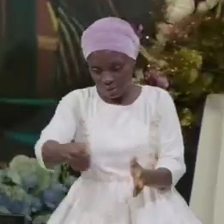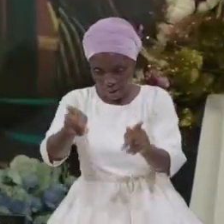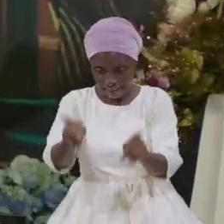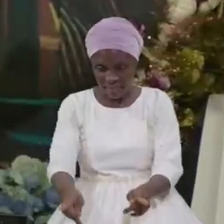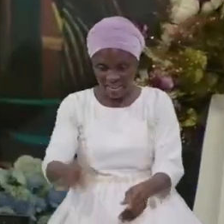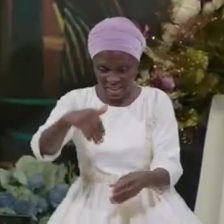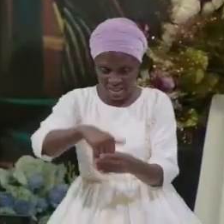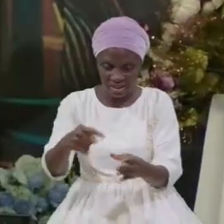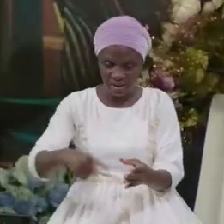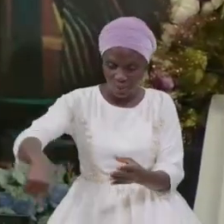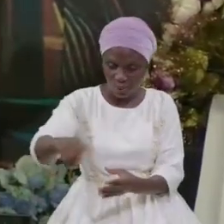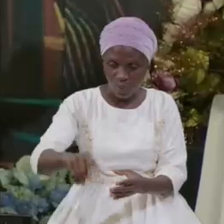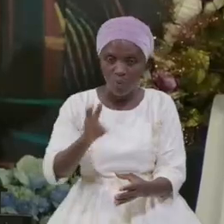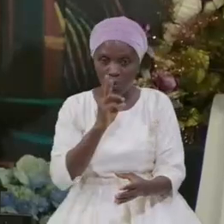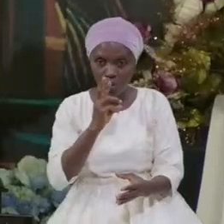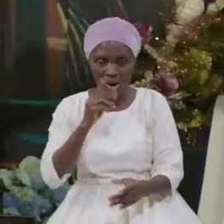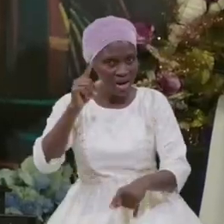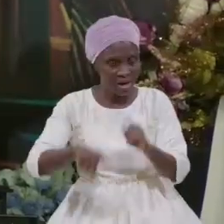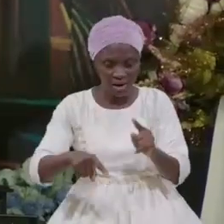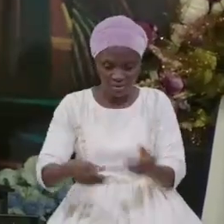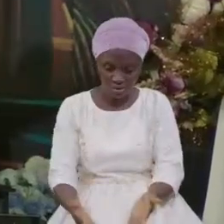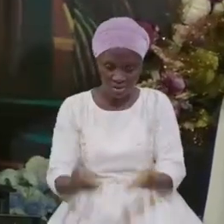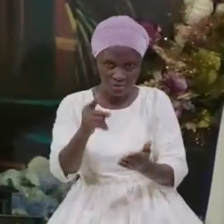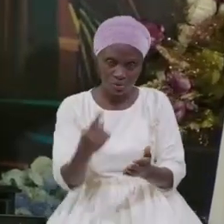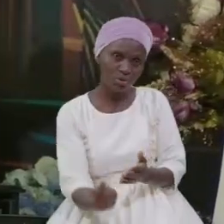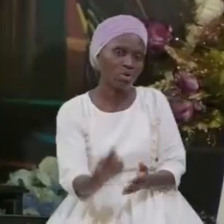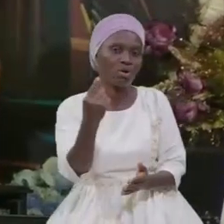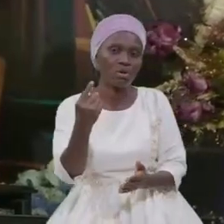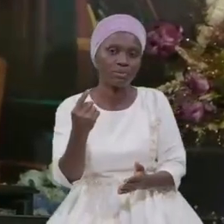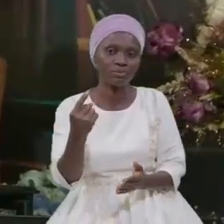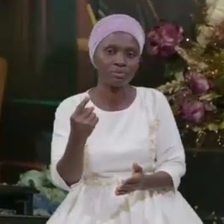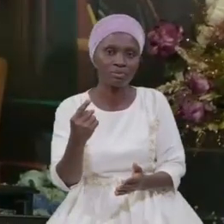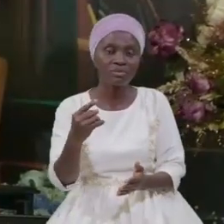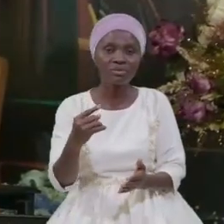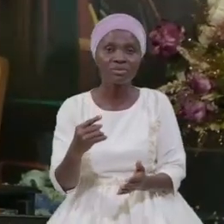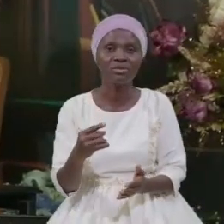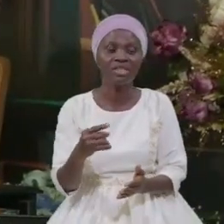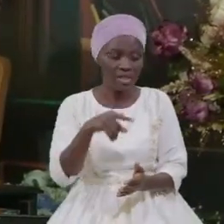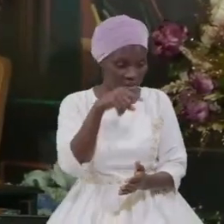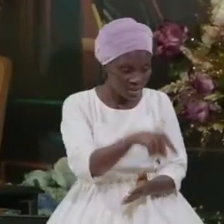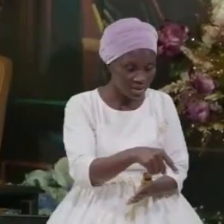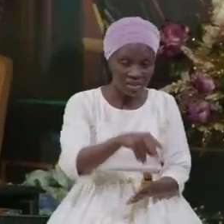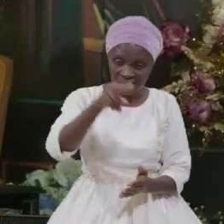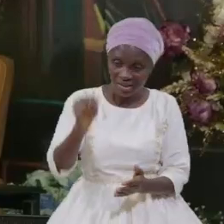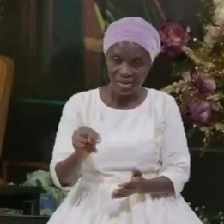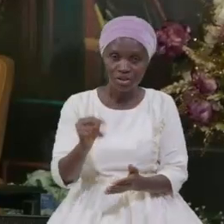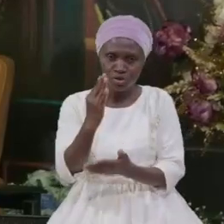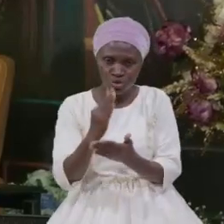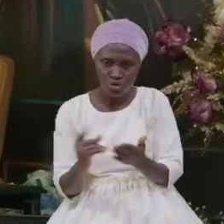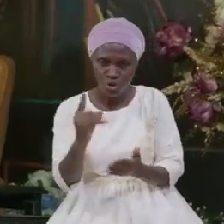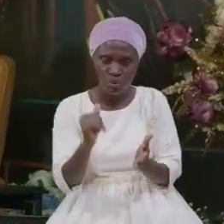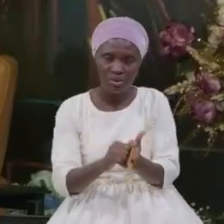up. He is there himself. It takes somebody up outside the